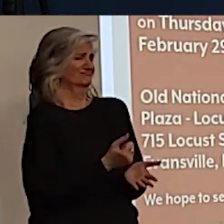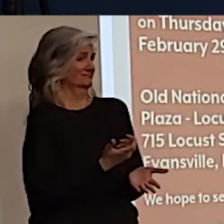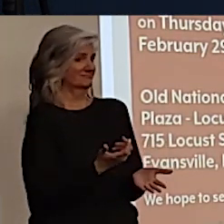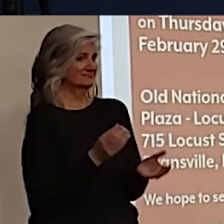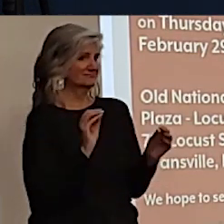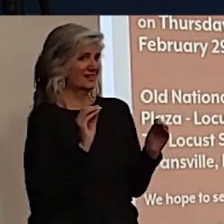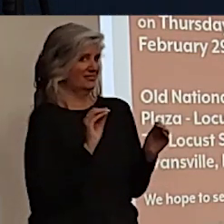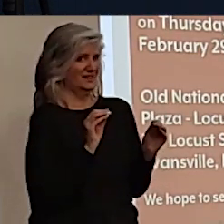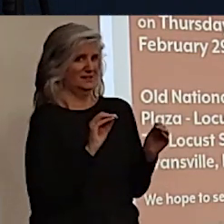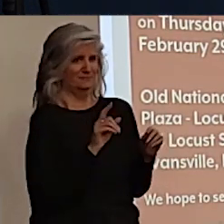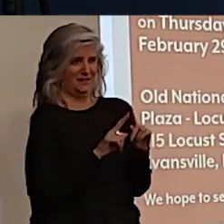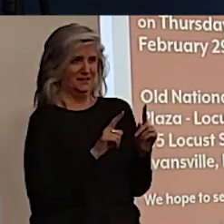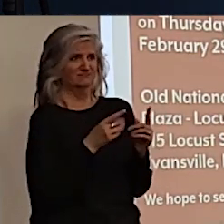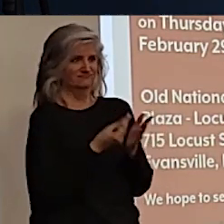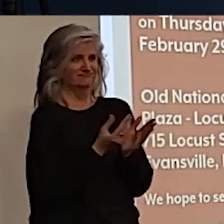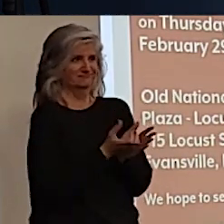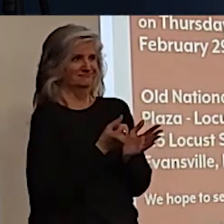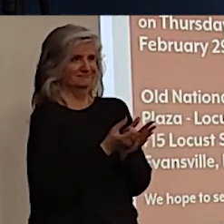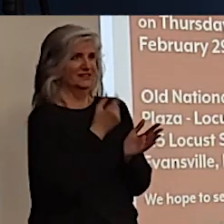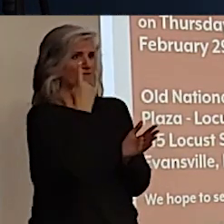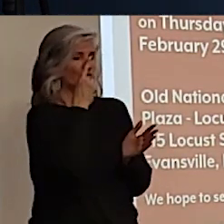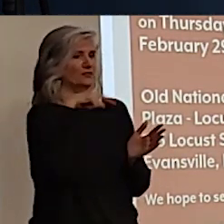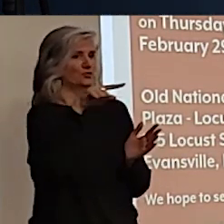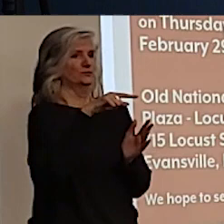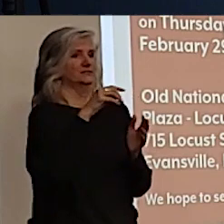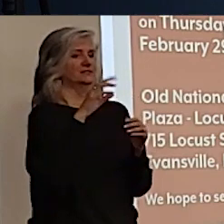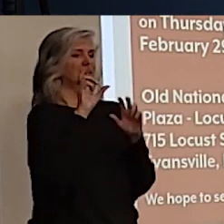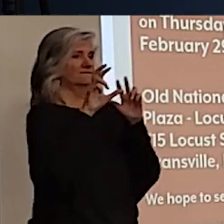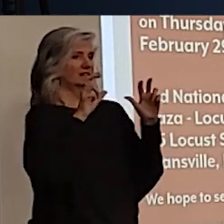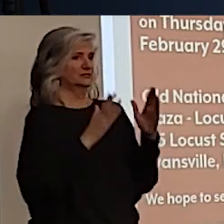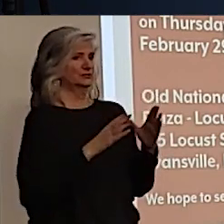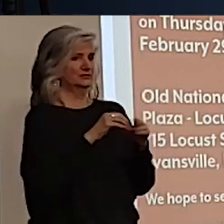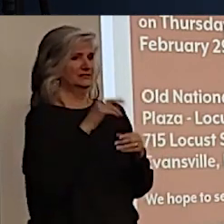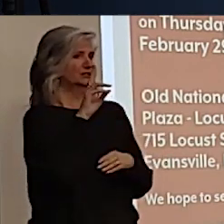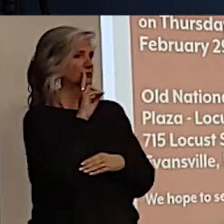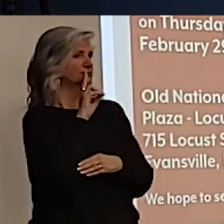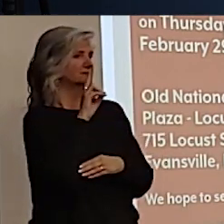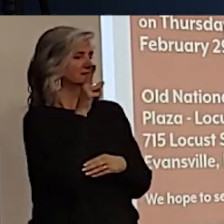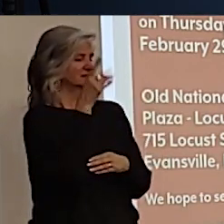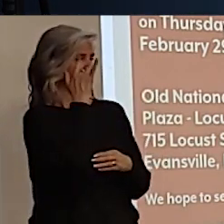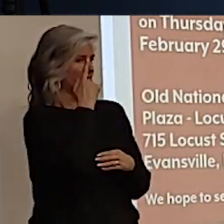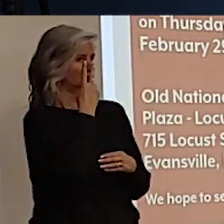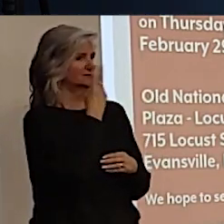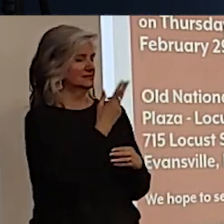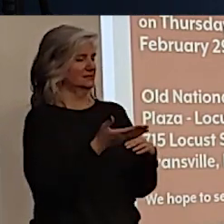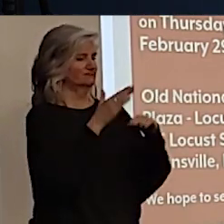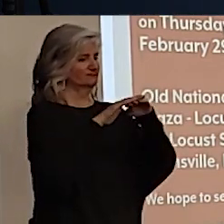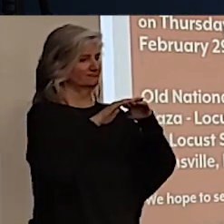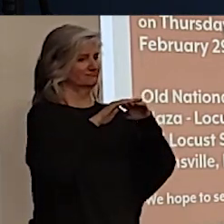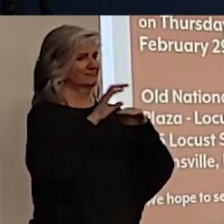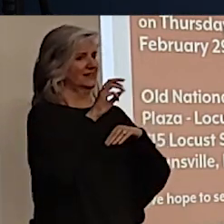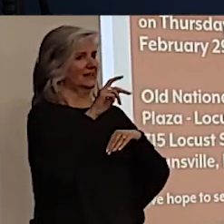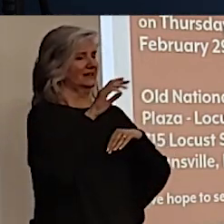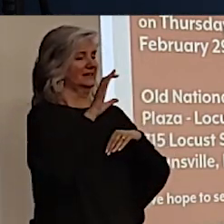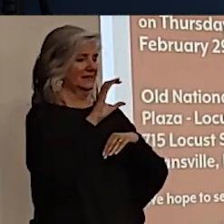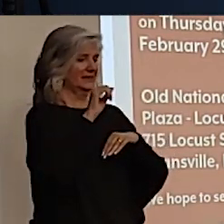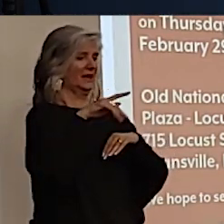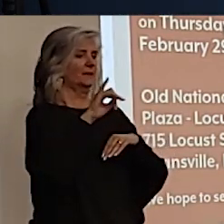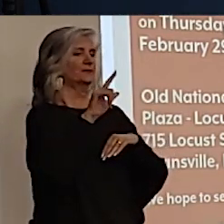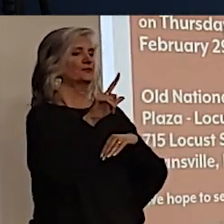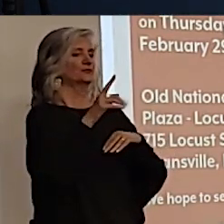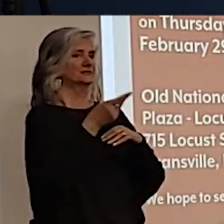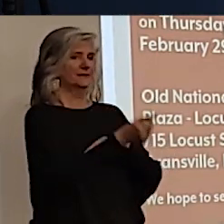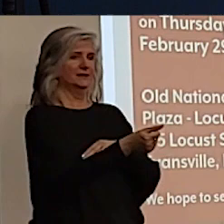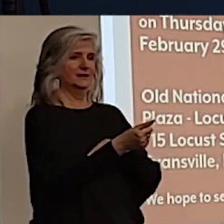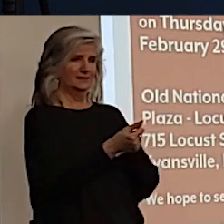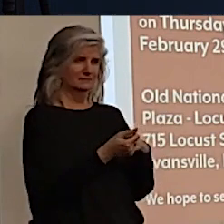Nothing but a cash cow for those investors in Houston. And that's why you've seen this escalation in capital spending. That's why you've seen this escalation